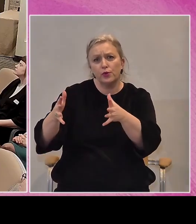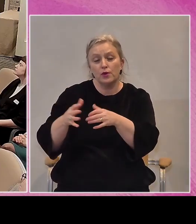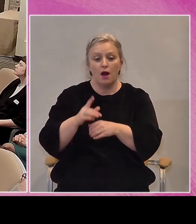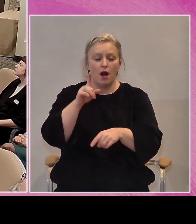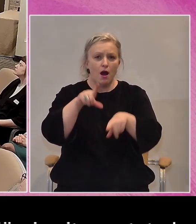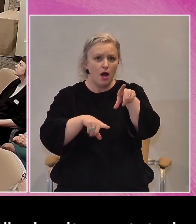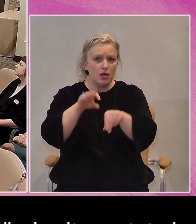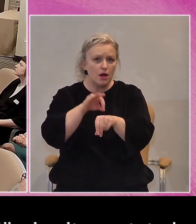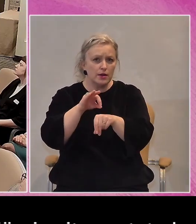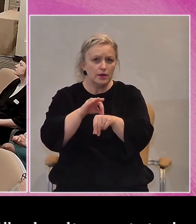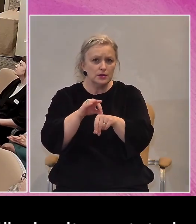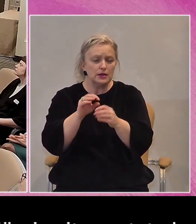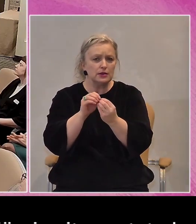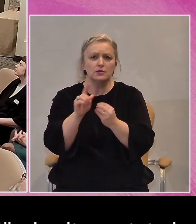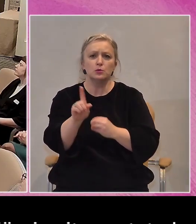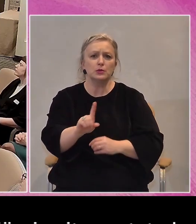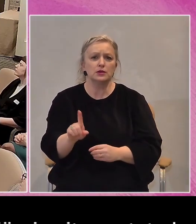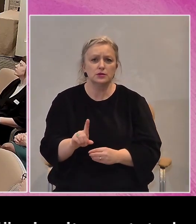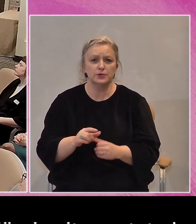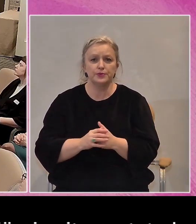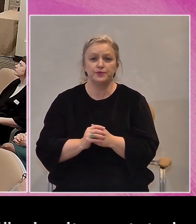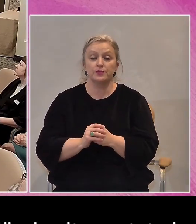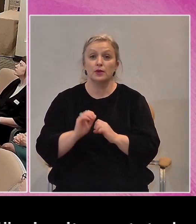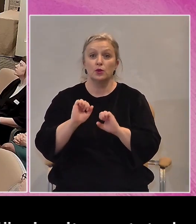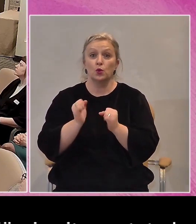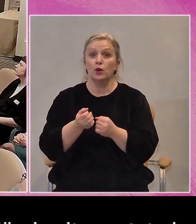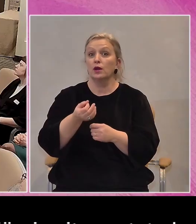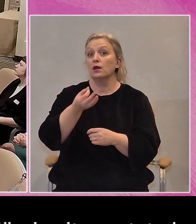the years a person gains in expected lifetime.